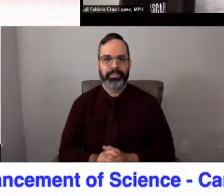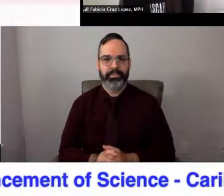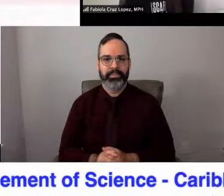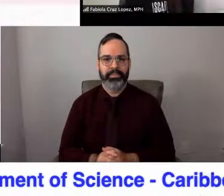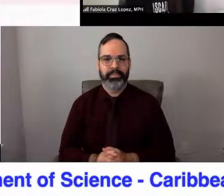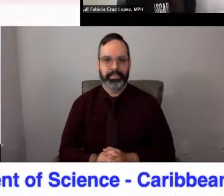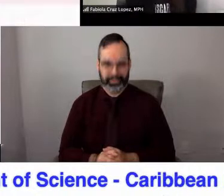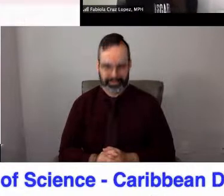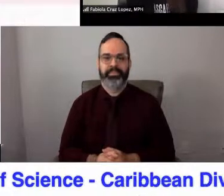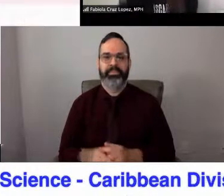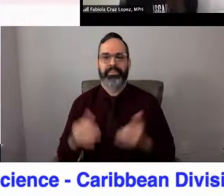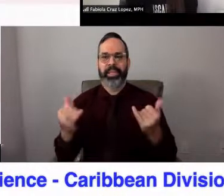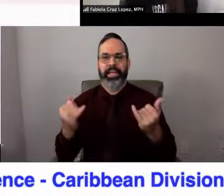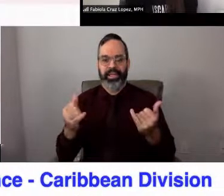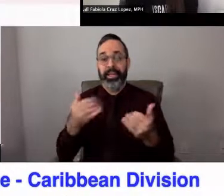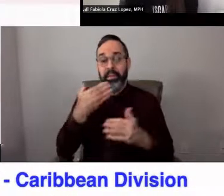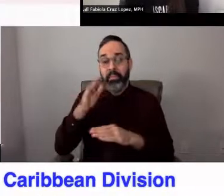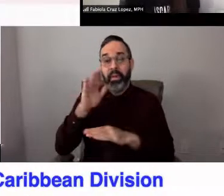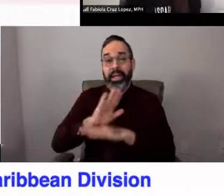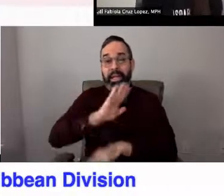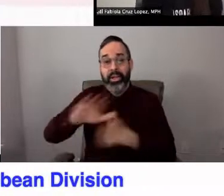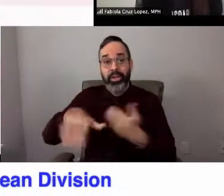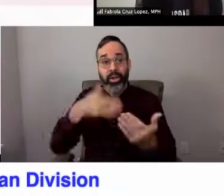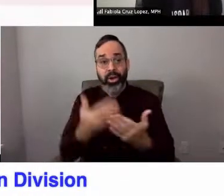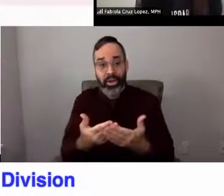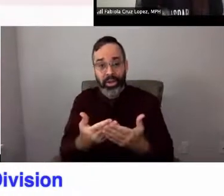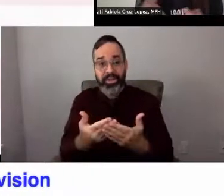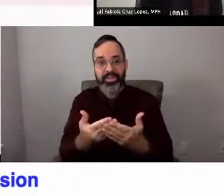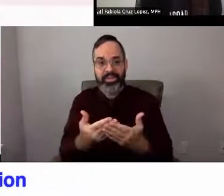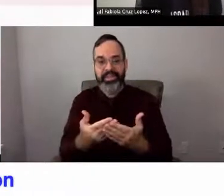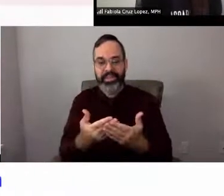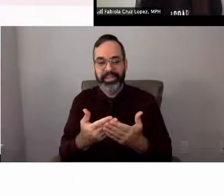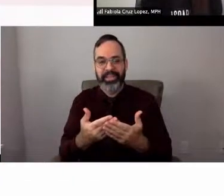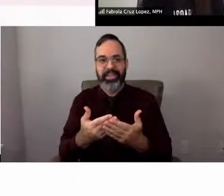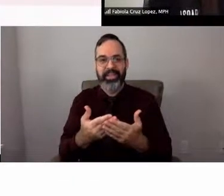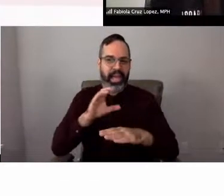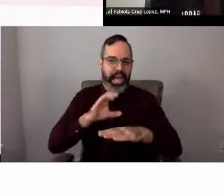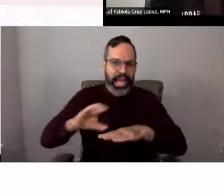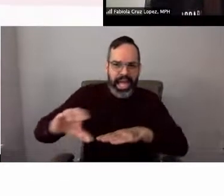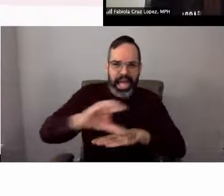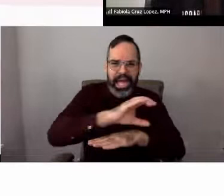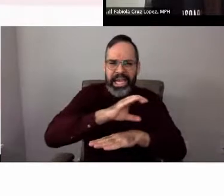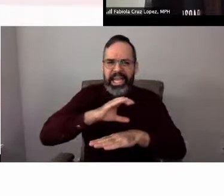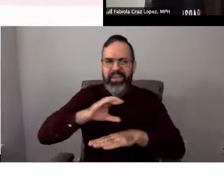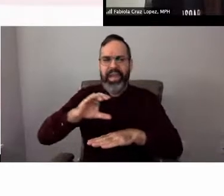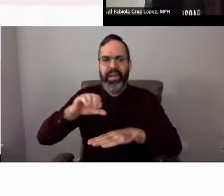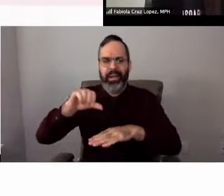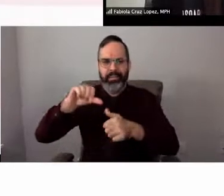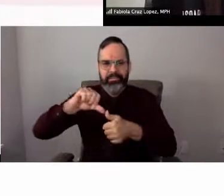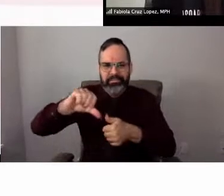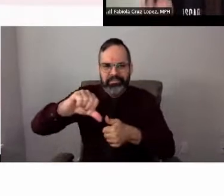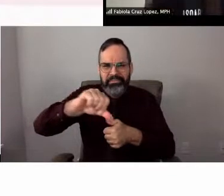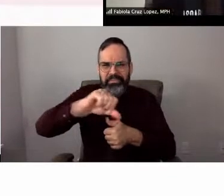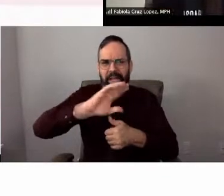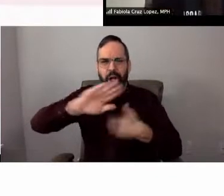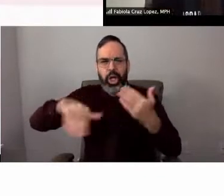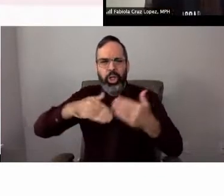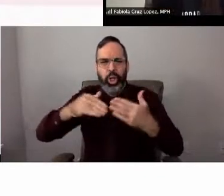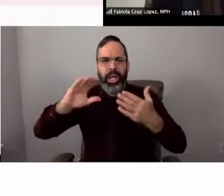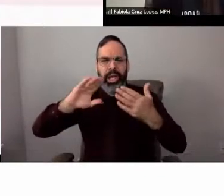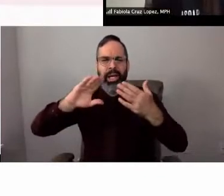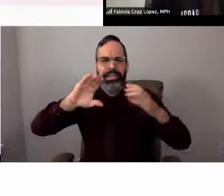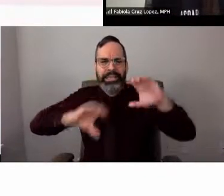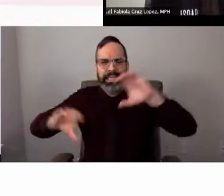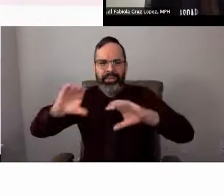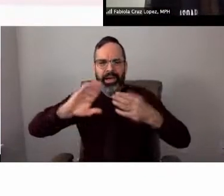Bien, ahora sí, buenas tardes a todos. El Caribe, toda la comunidad científica, AAAS,